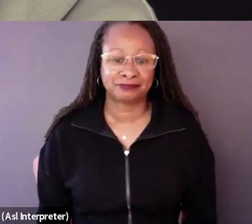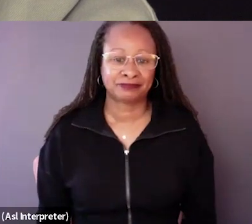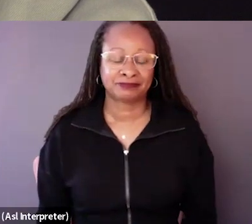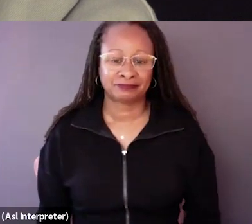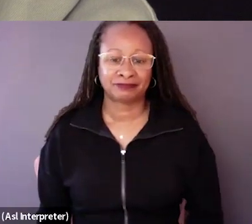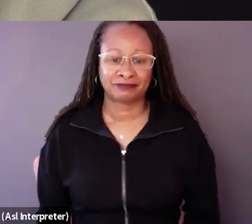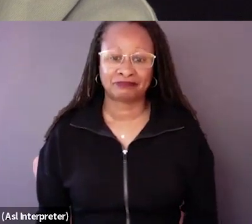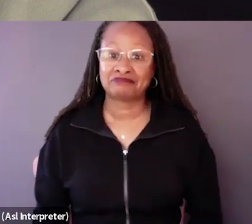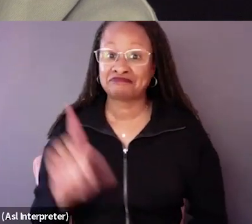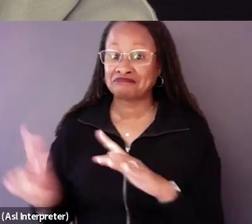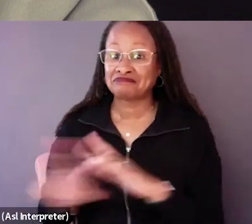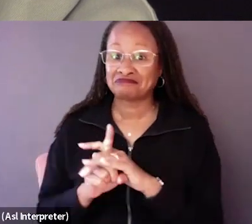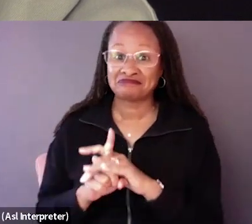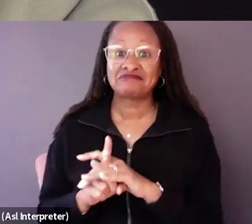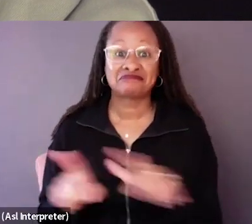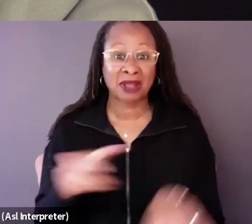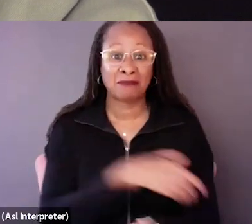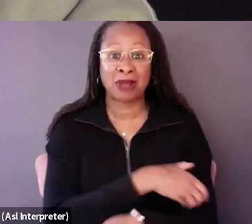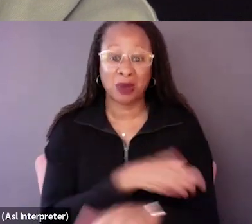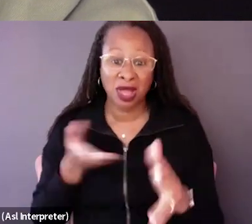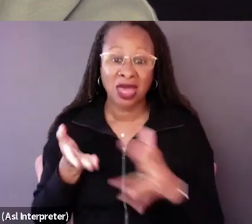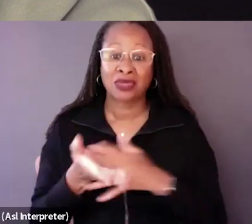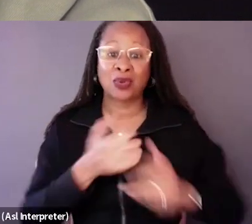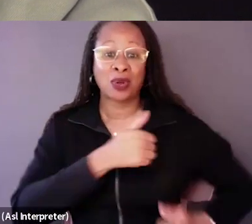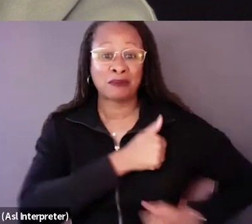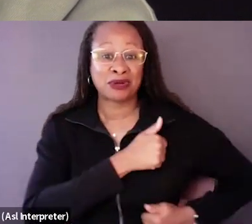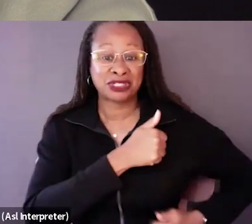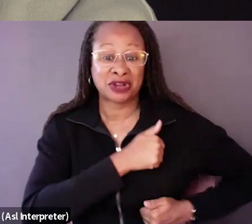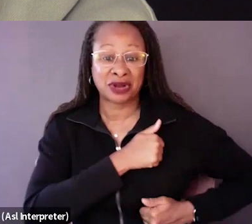He came to power through a military,